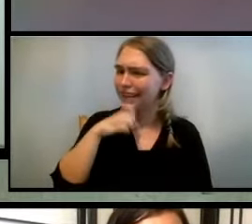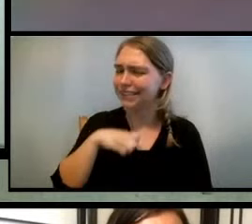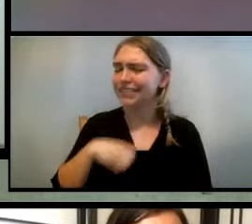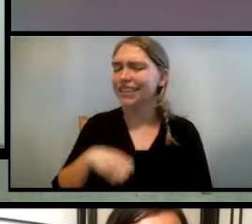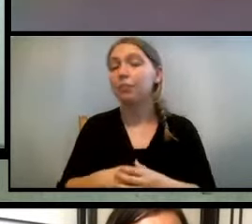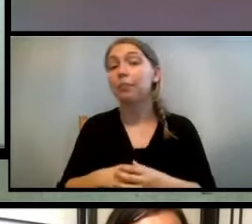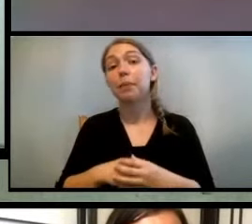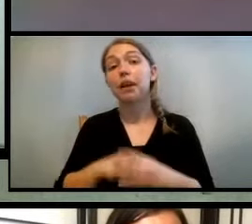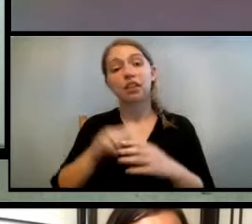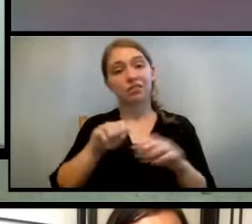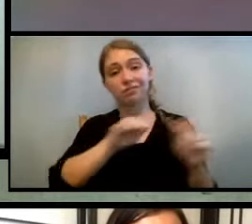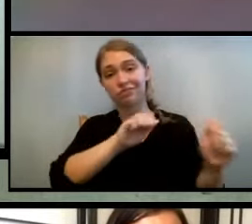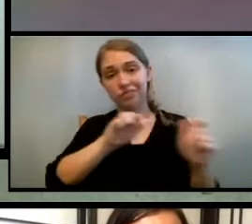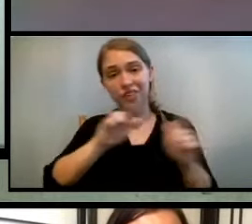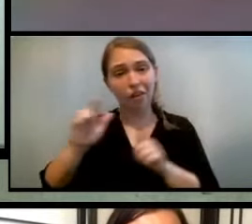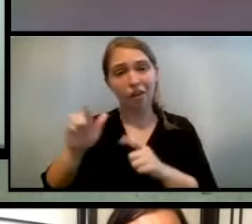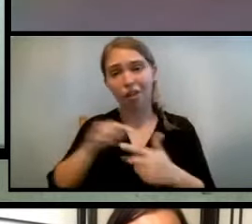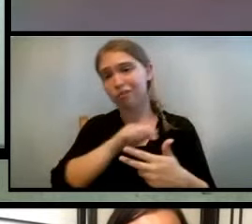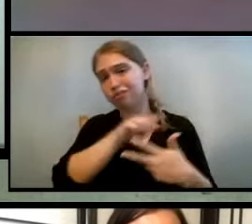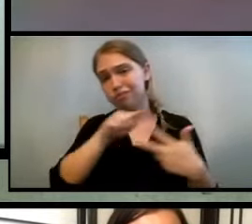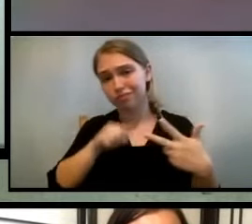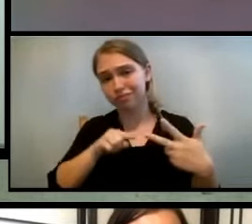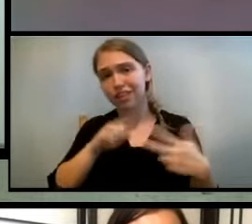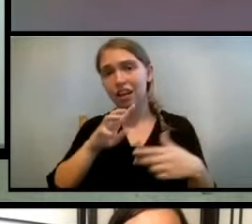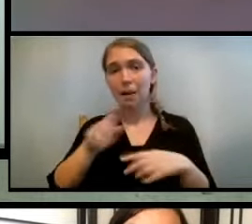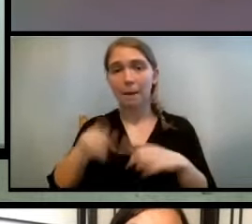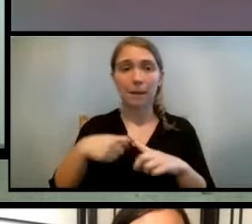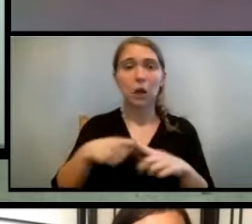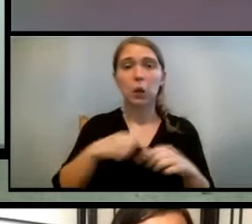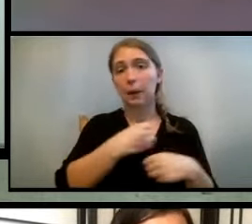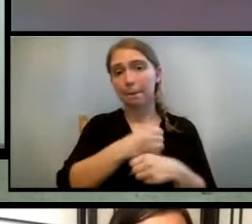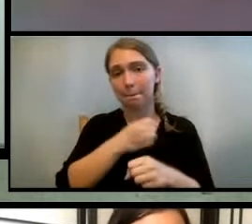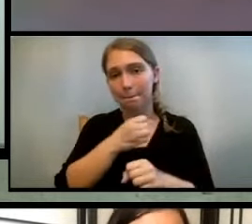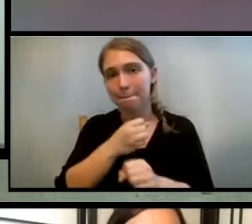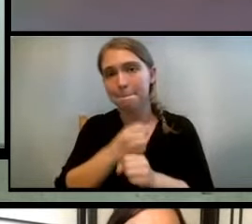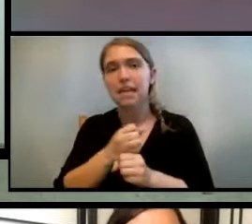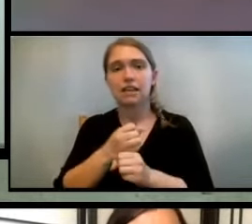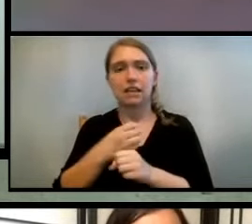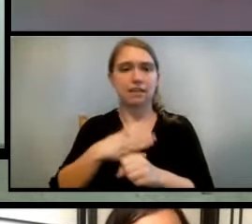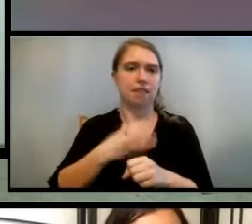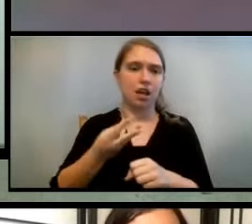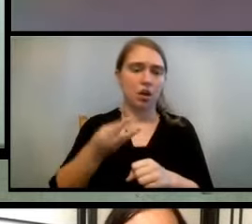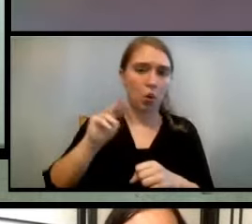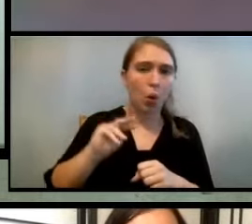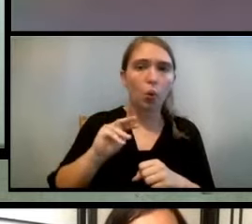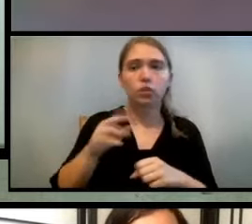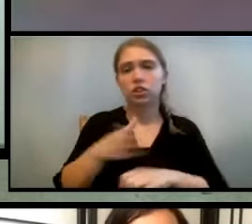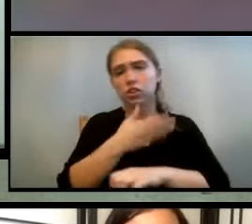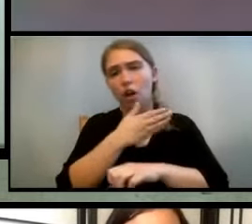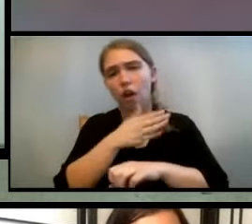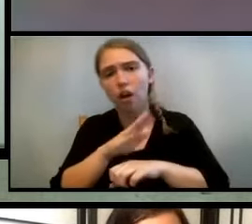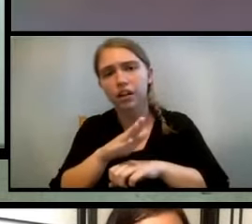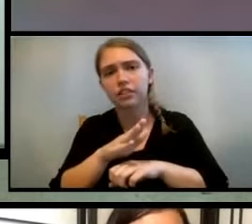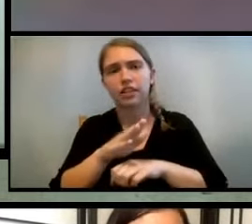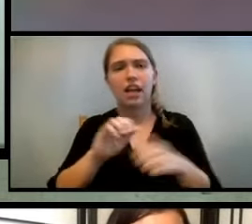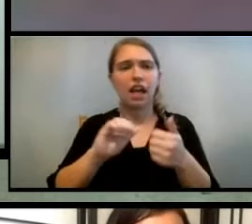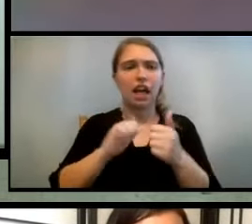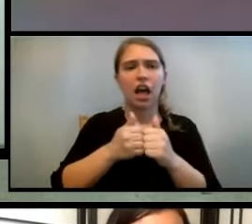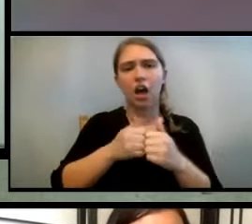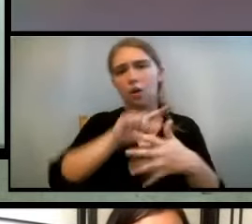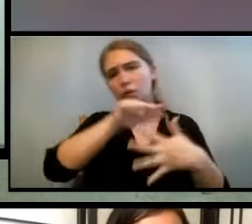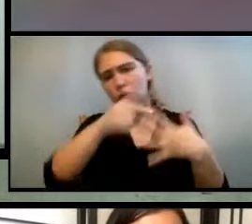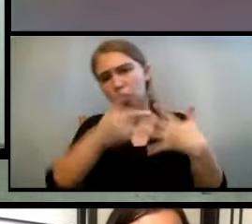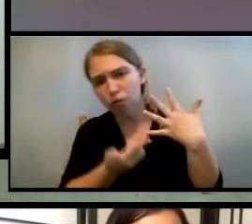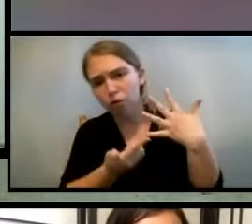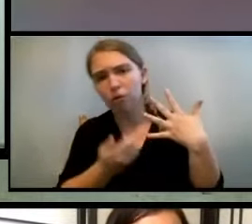but all of those were about curating selections of songs and deciding how they played with each other and how they are in dialogue with